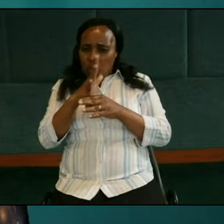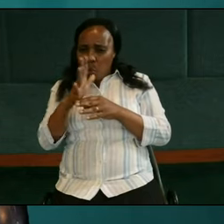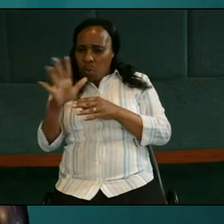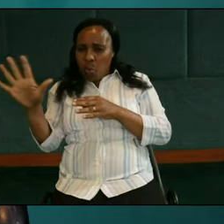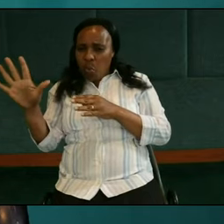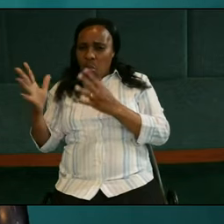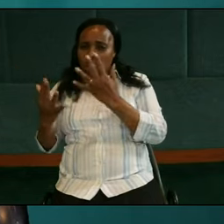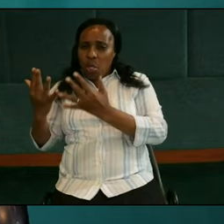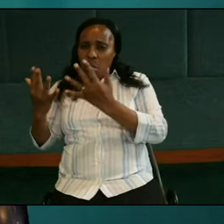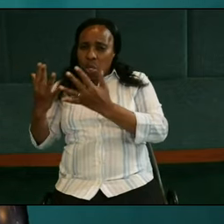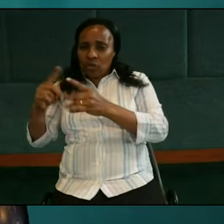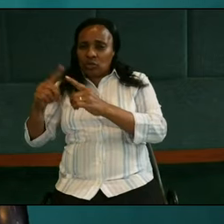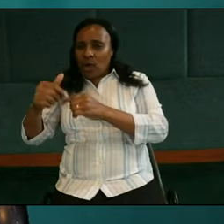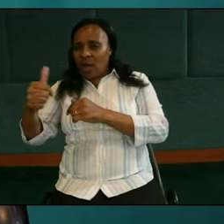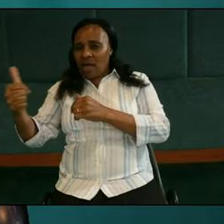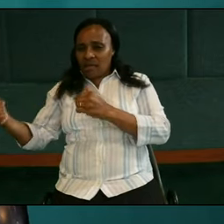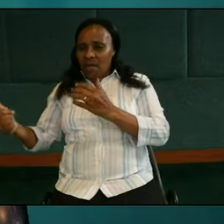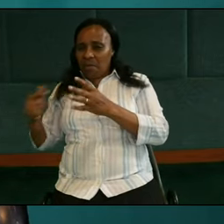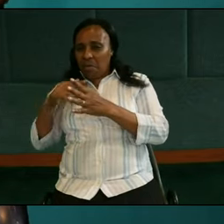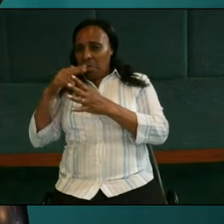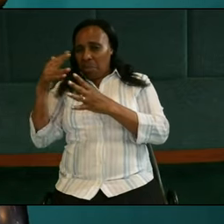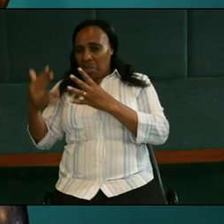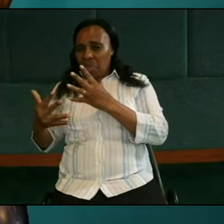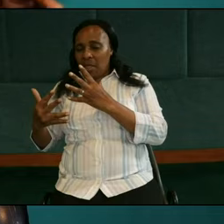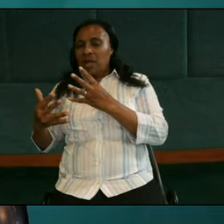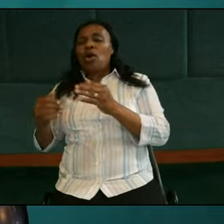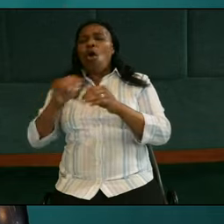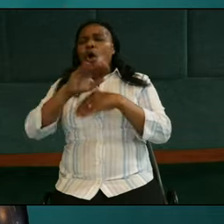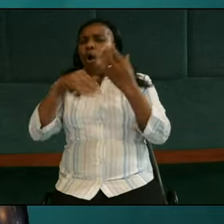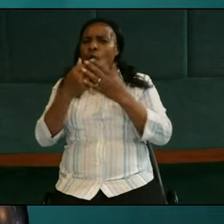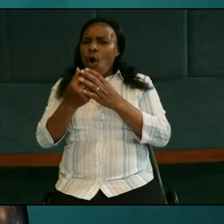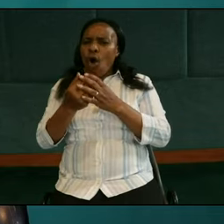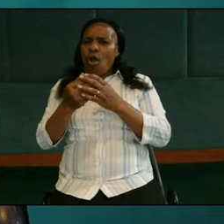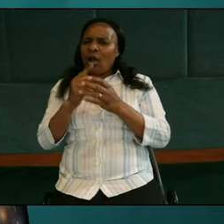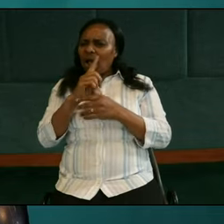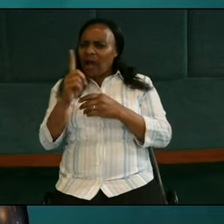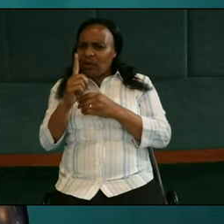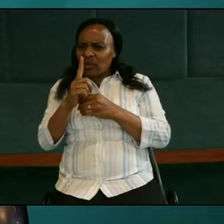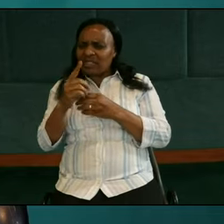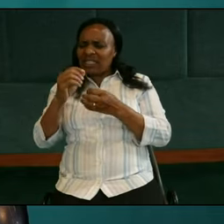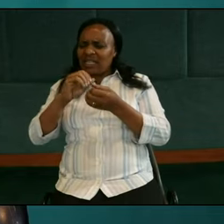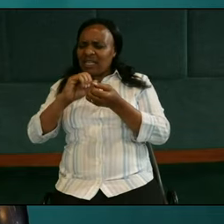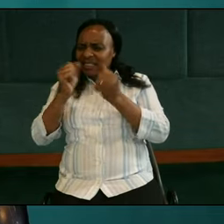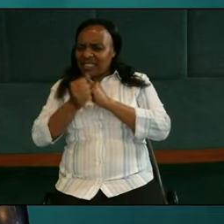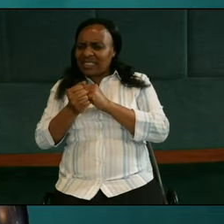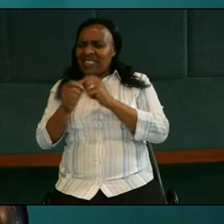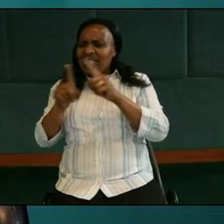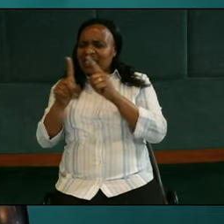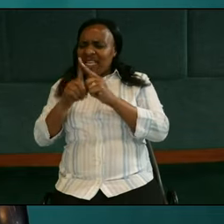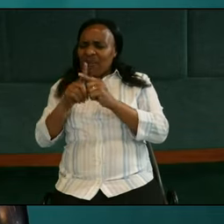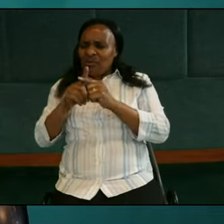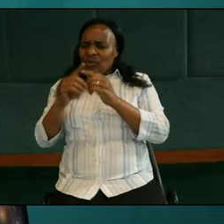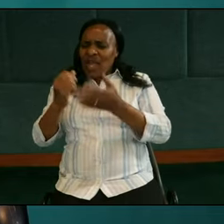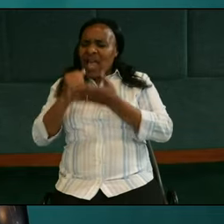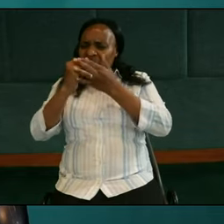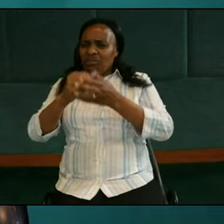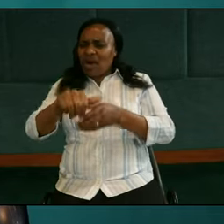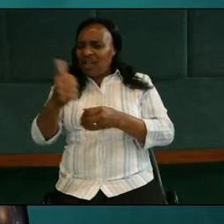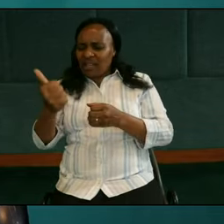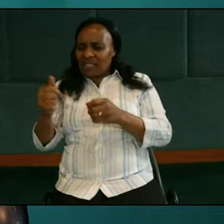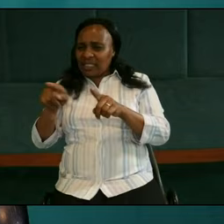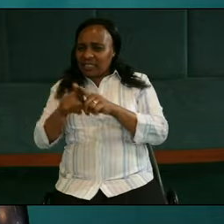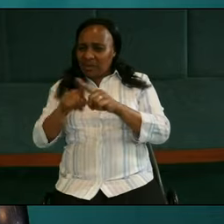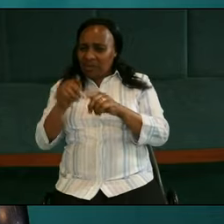the rest. Mm-hmm. Now you can't take one of those small candles, exchange, and expect that the same effect. It will have the same effect.